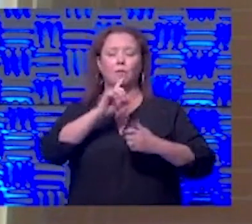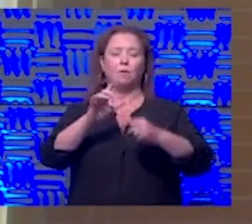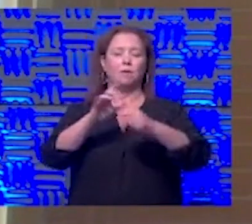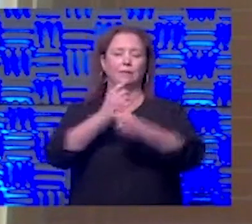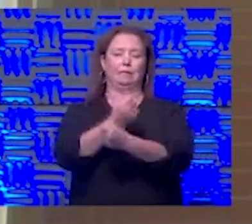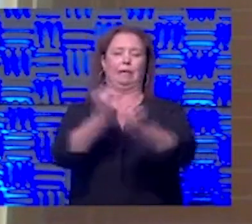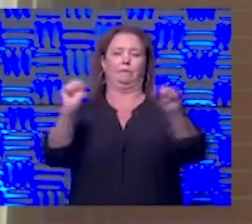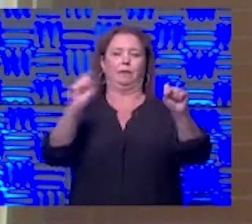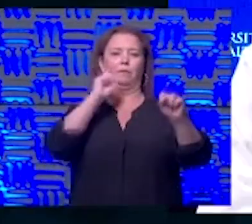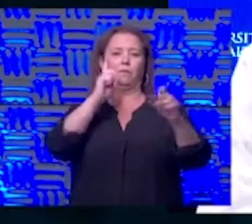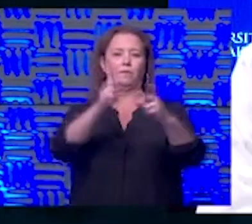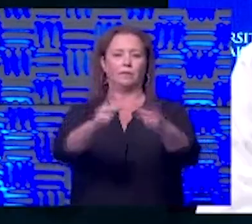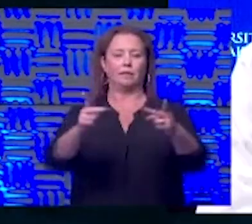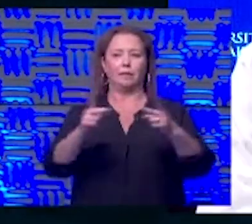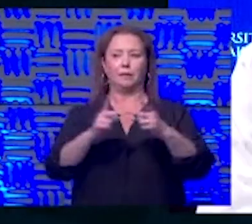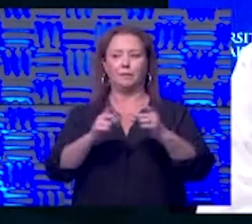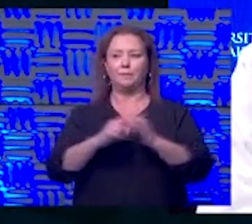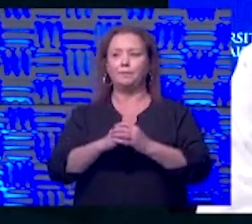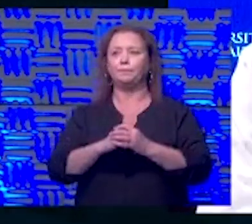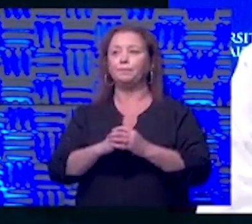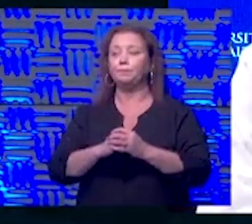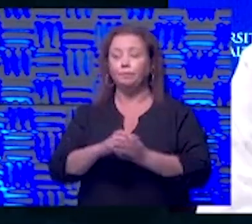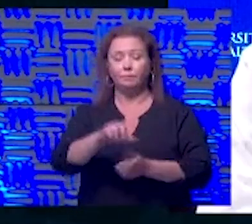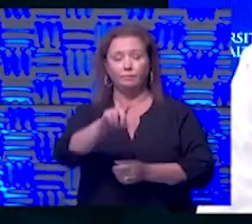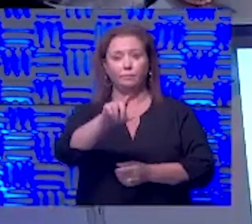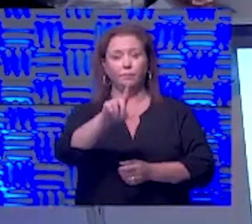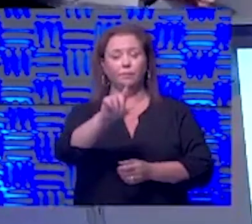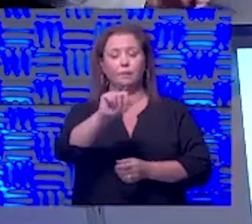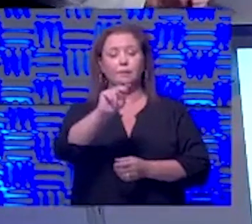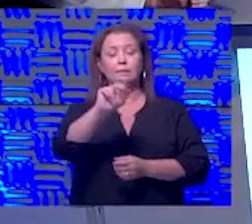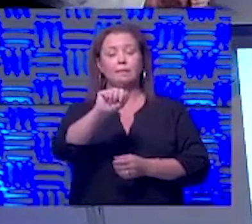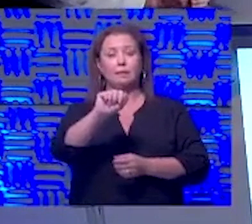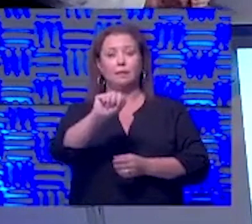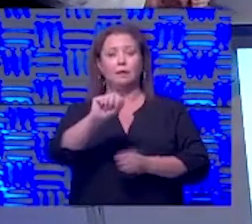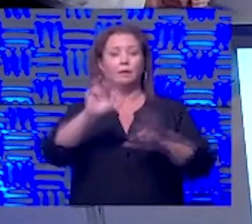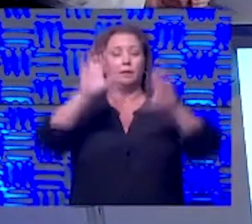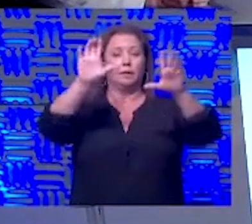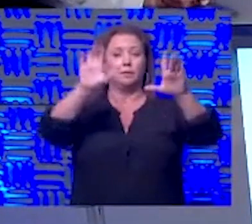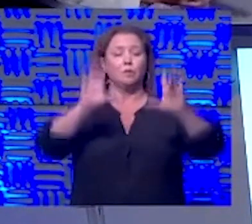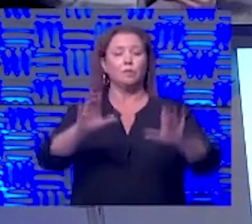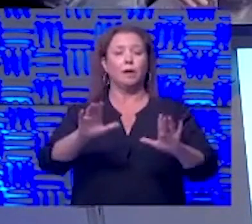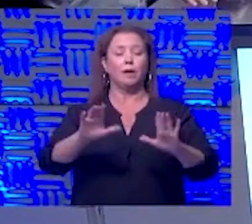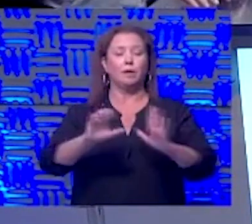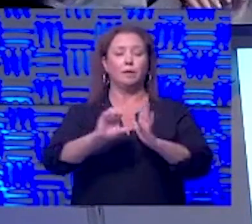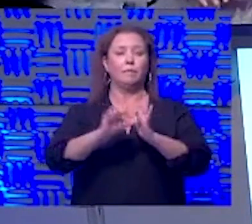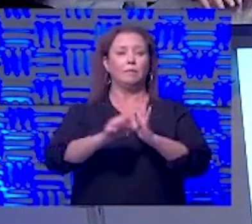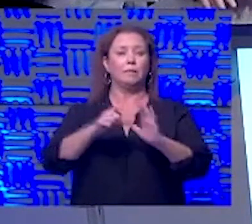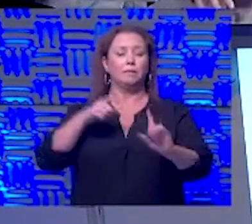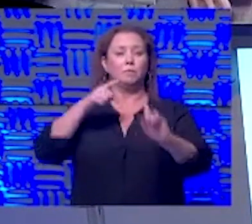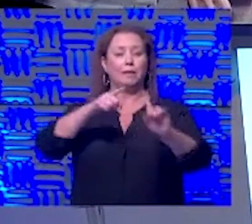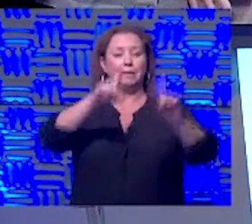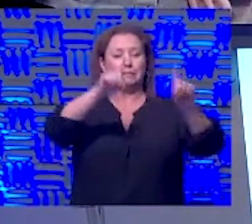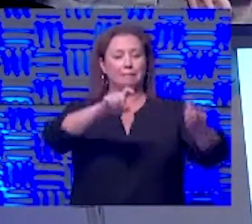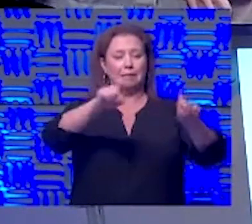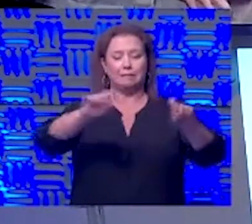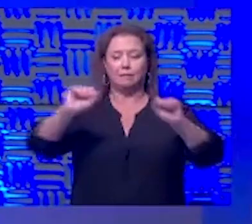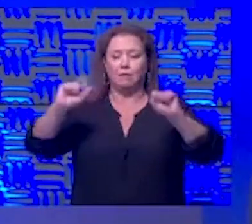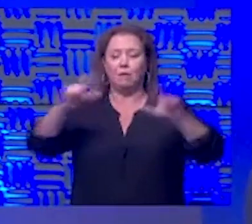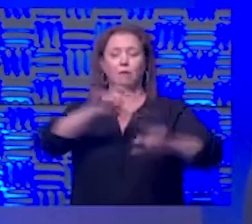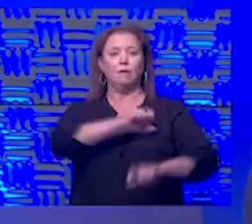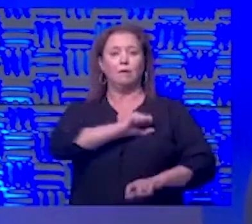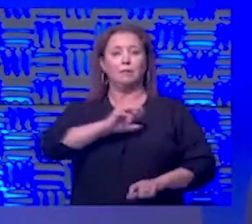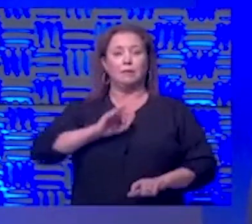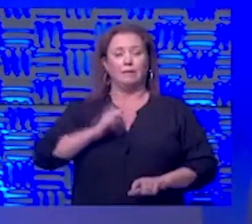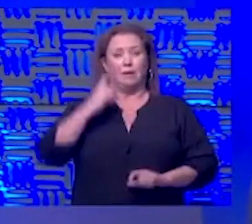facility. Comments, Dana? Yeah, absolutely. I think what she talked about is a great point about having to test all the staff workers. There was